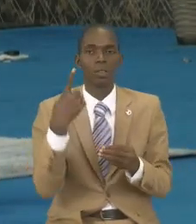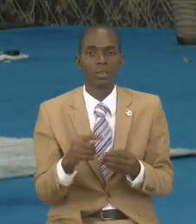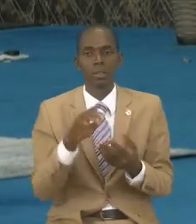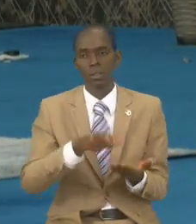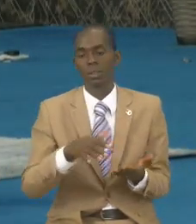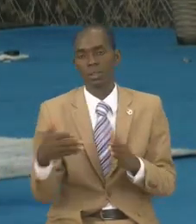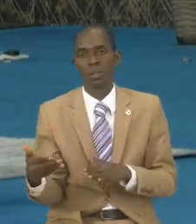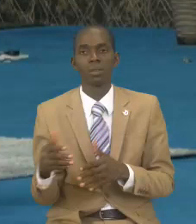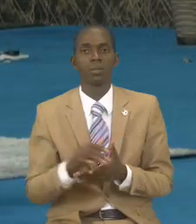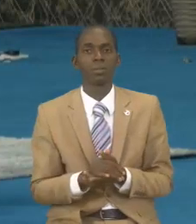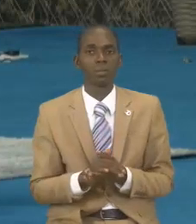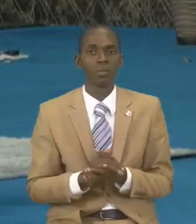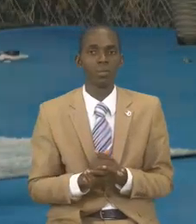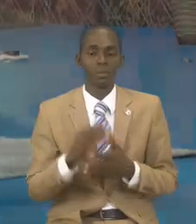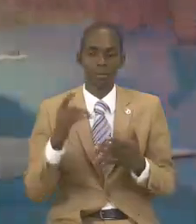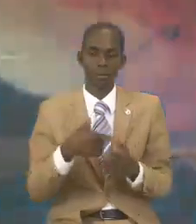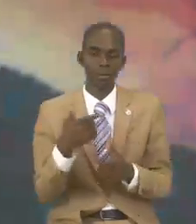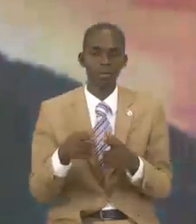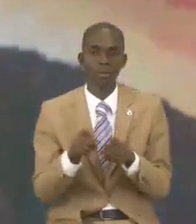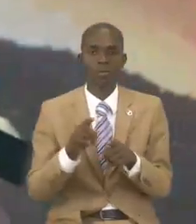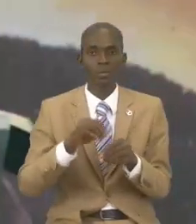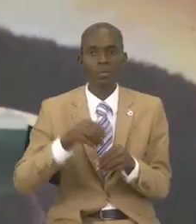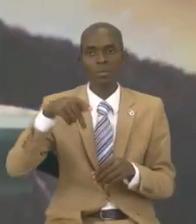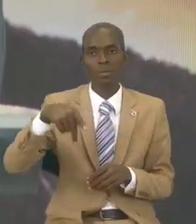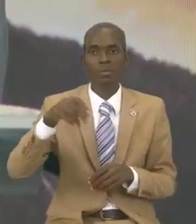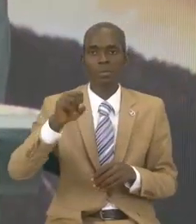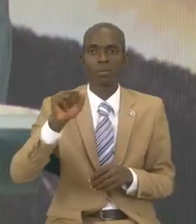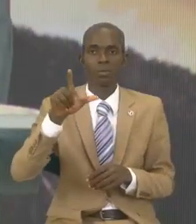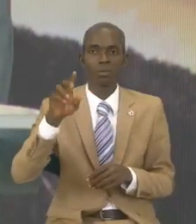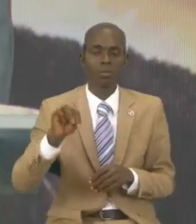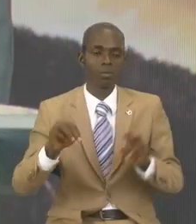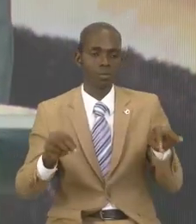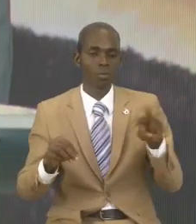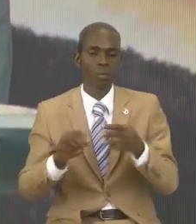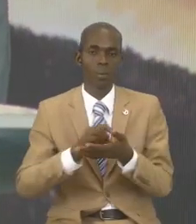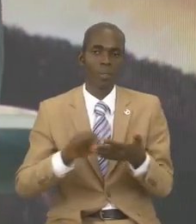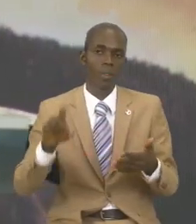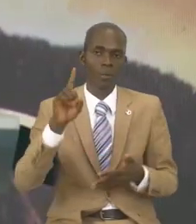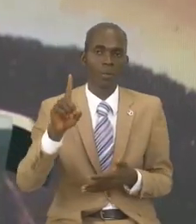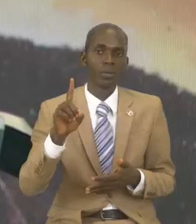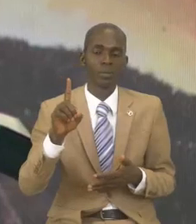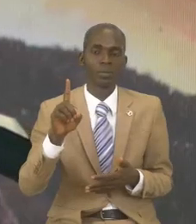in Psalm 22, verse 1,